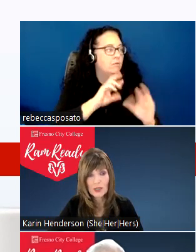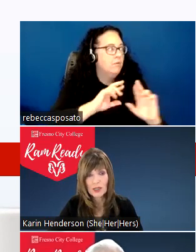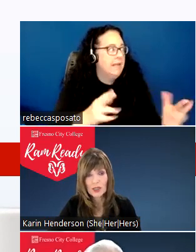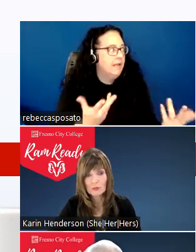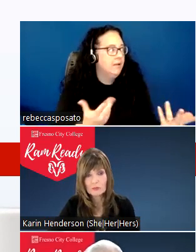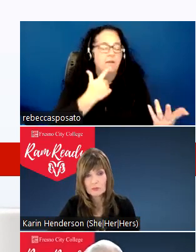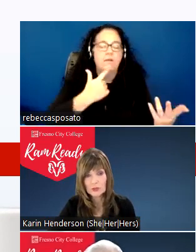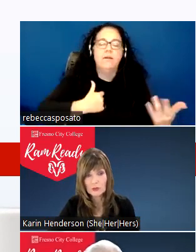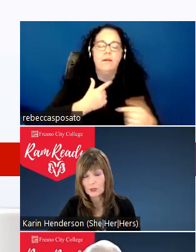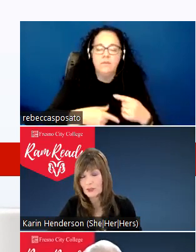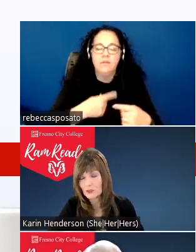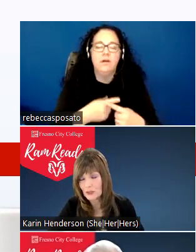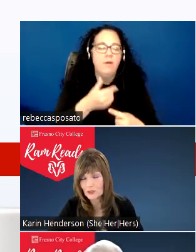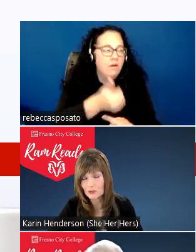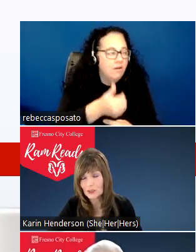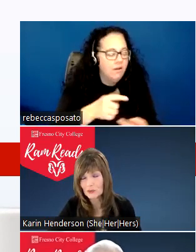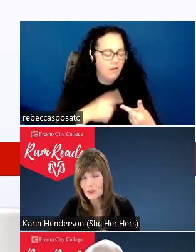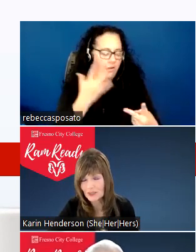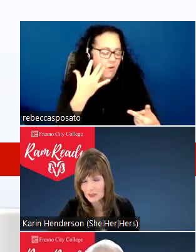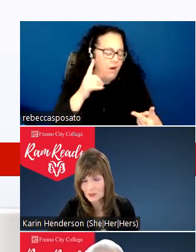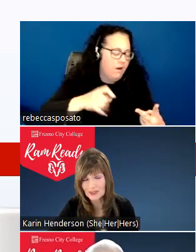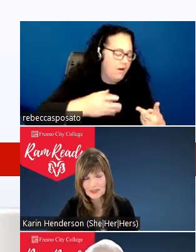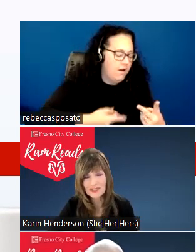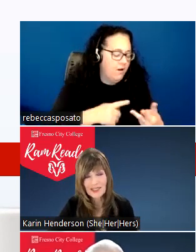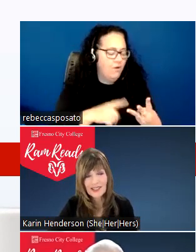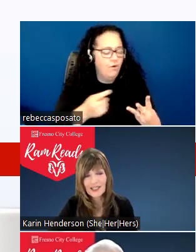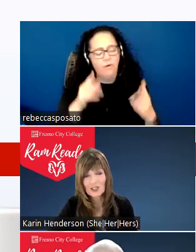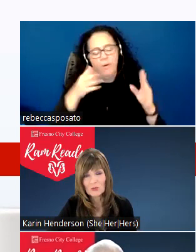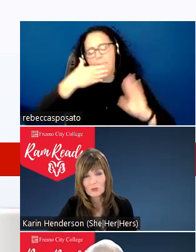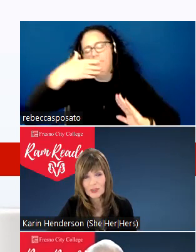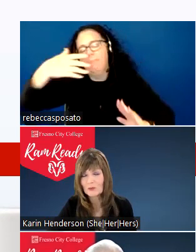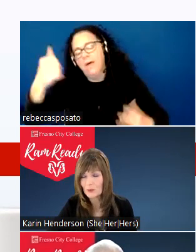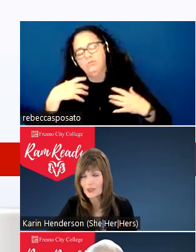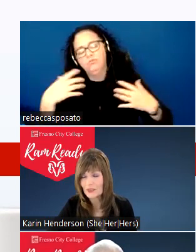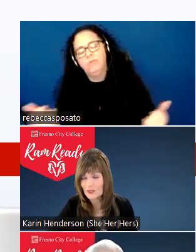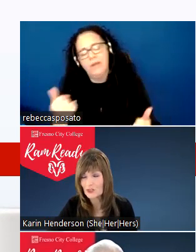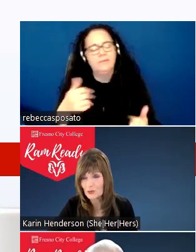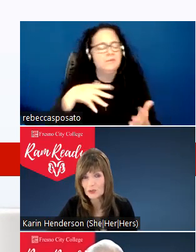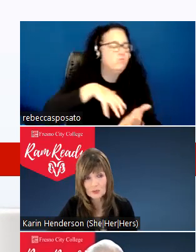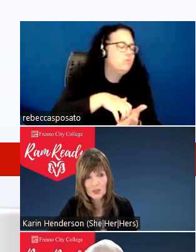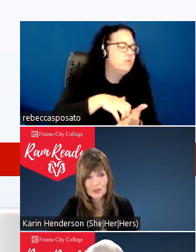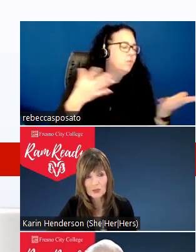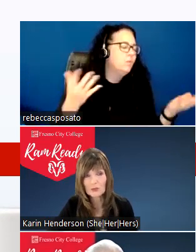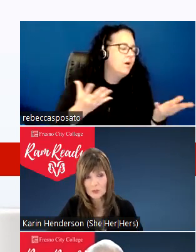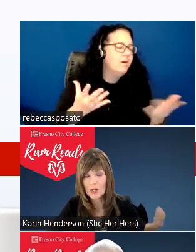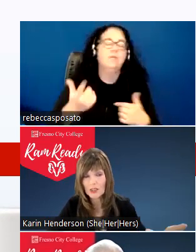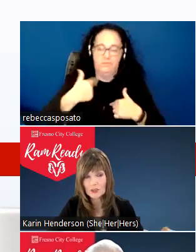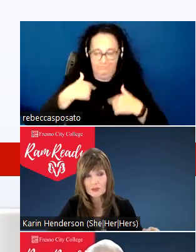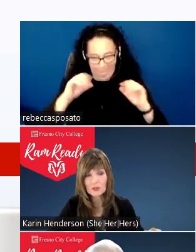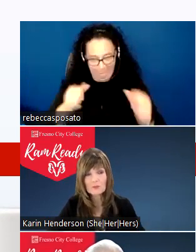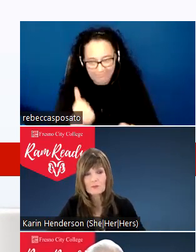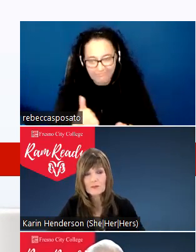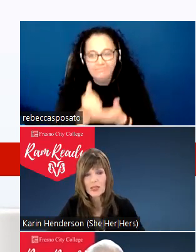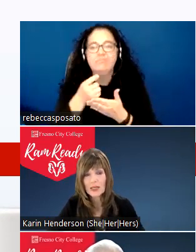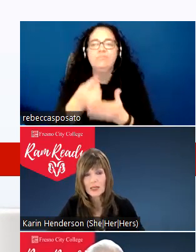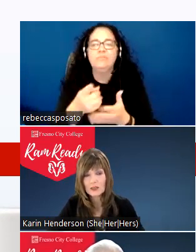or greatest strength and greatest weakness question. We can assist you with those with a mock